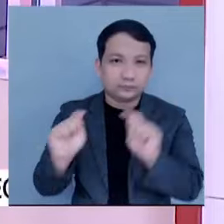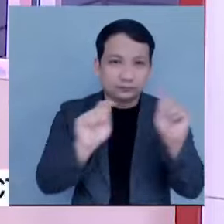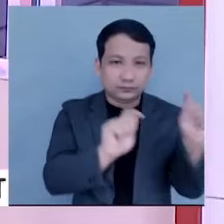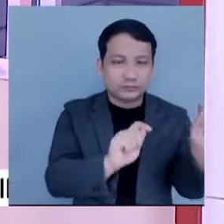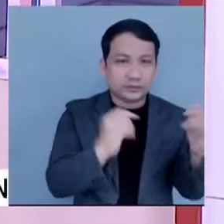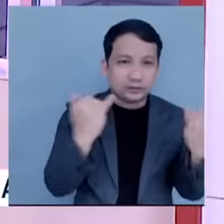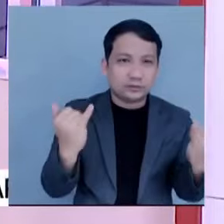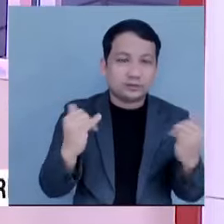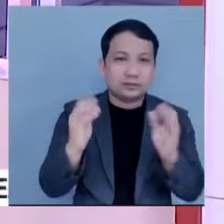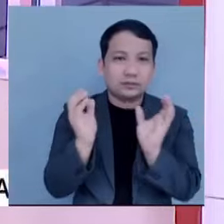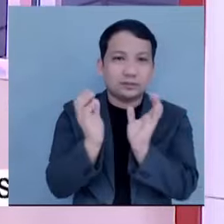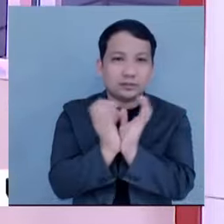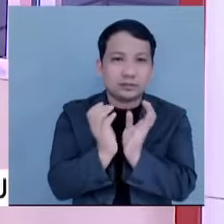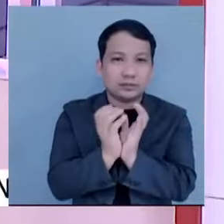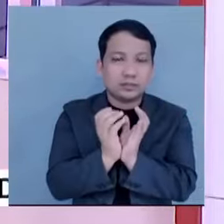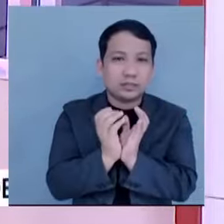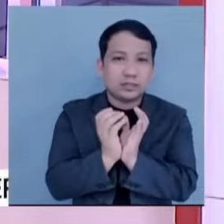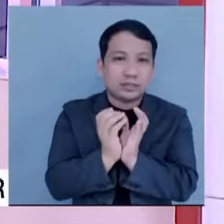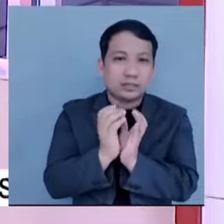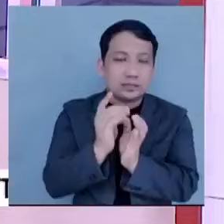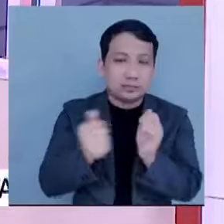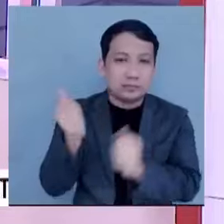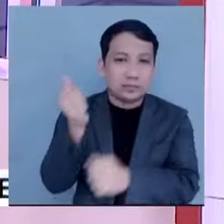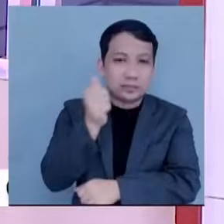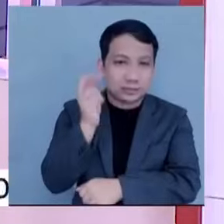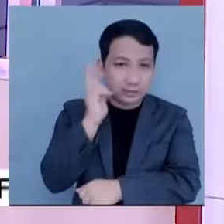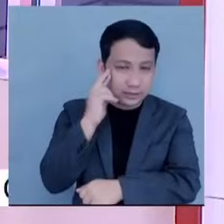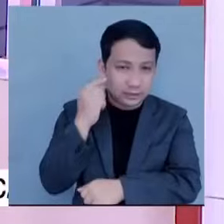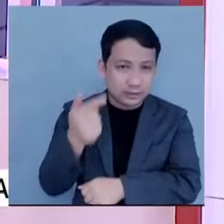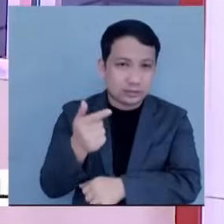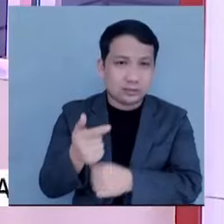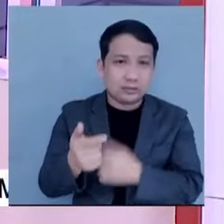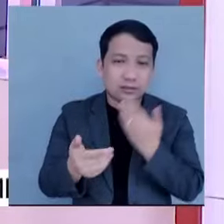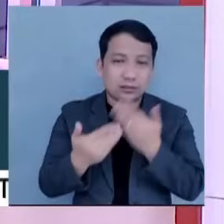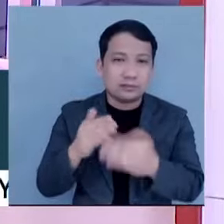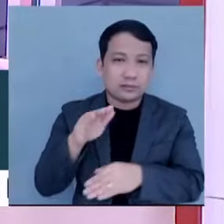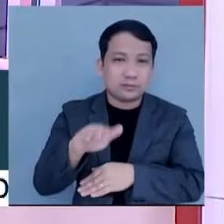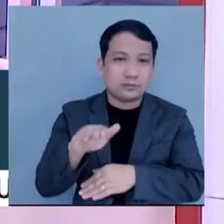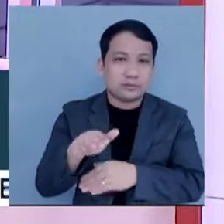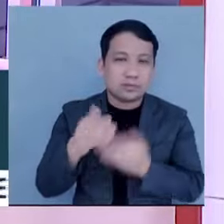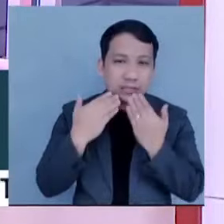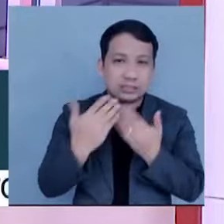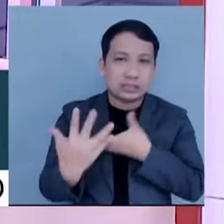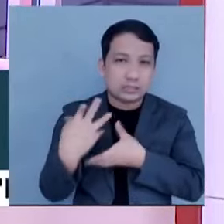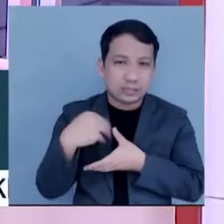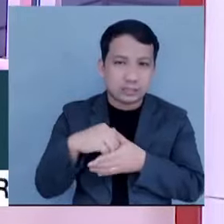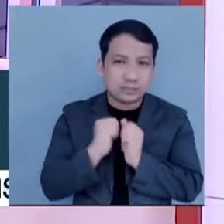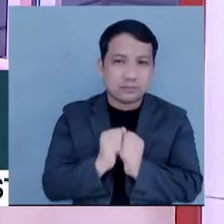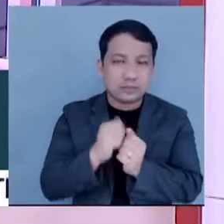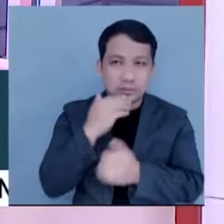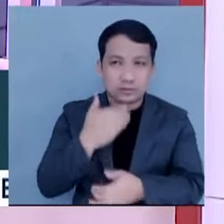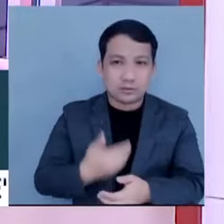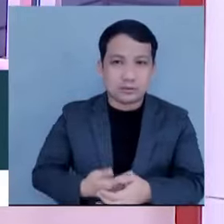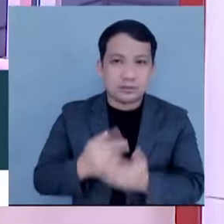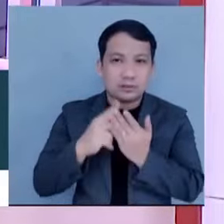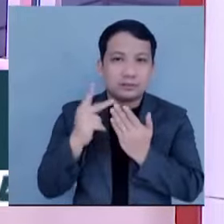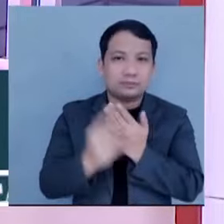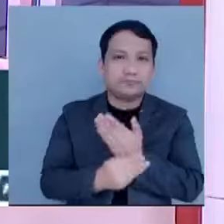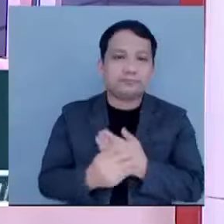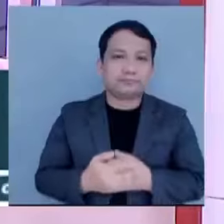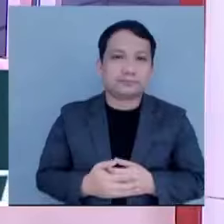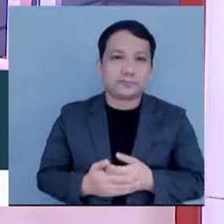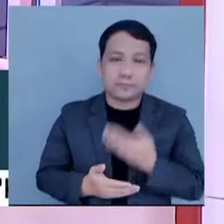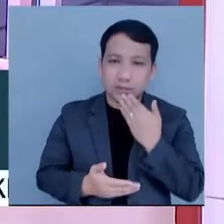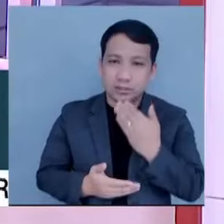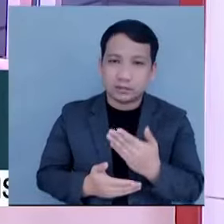with Social Welfare Secretary Rex Gachalian. Secretary Rex, good afternoon to you. Thanks for joining us today and welcome to the program. Kamina, good